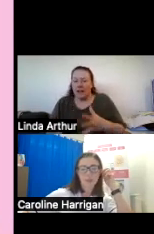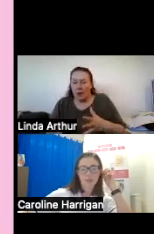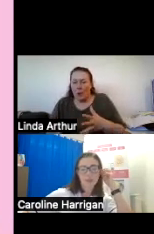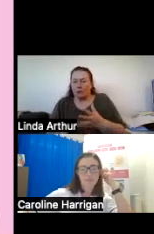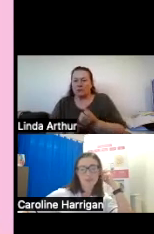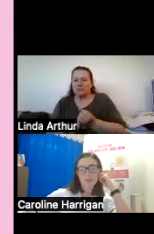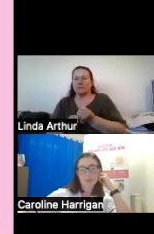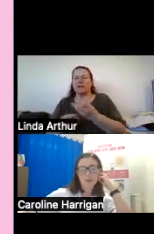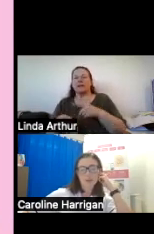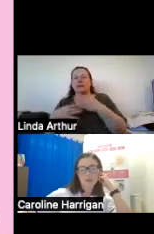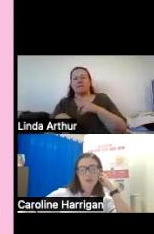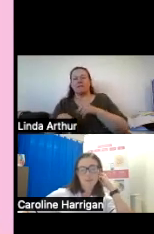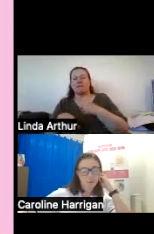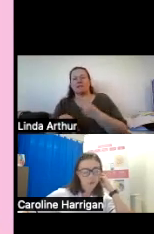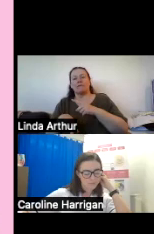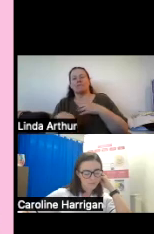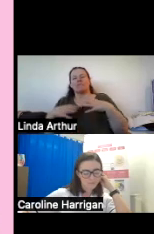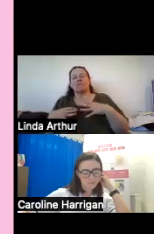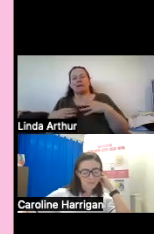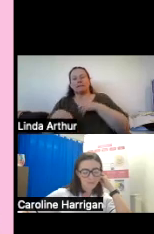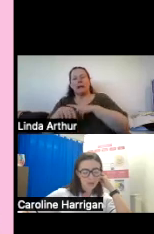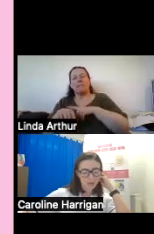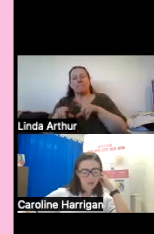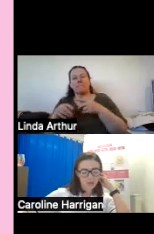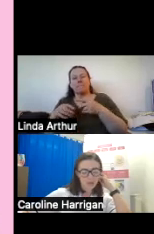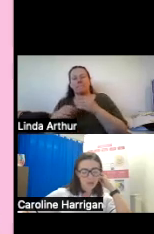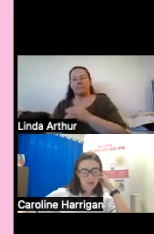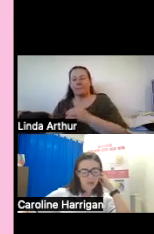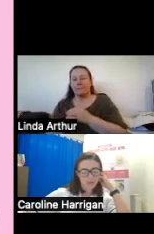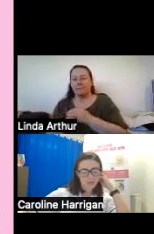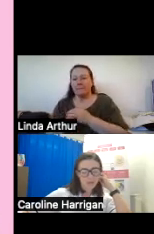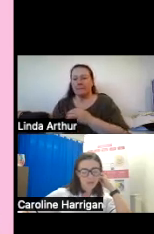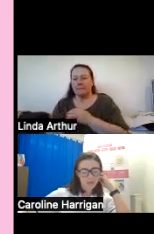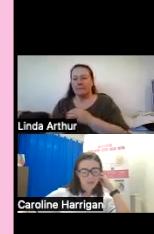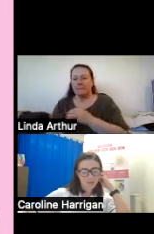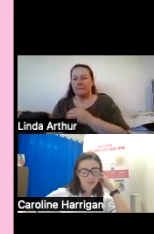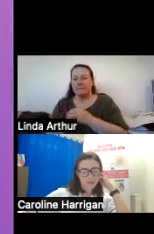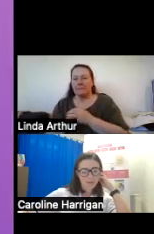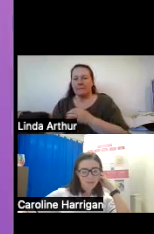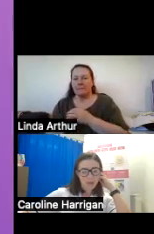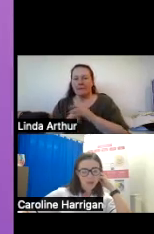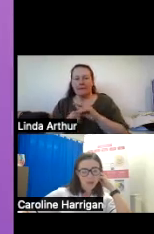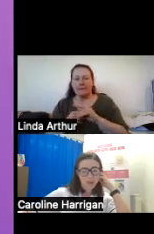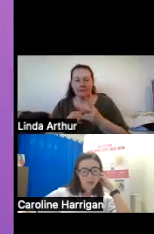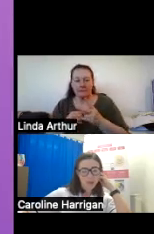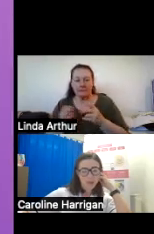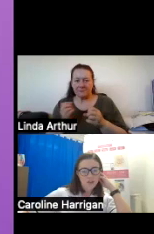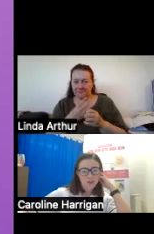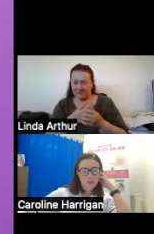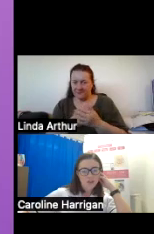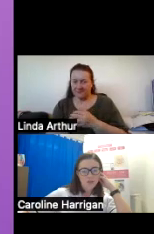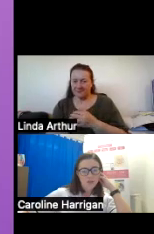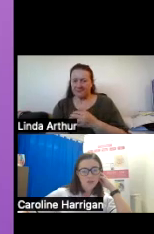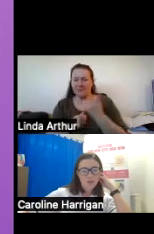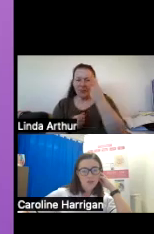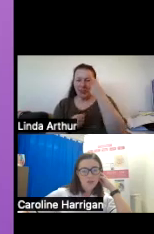that rest time in between. So next slide for me. So I just thought I'd